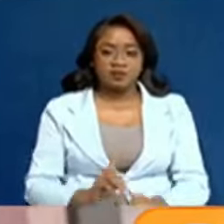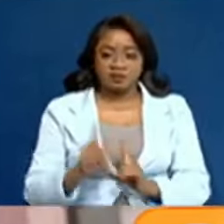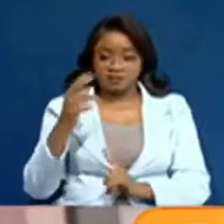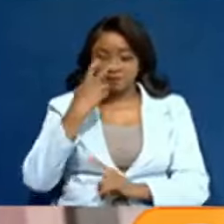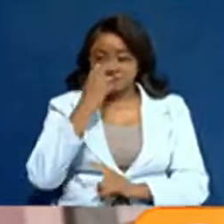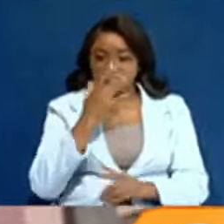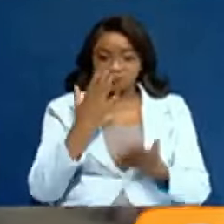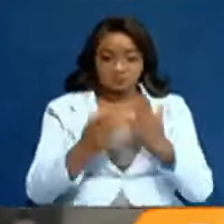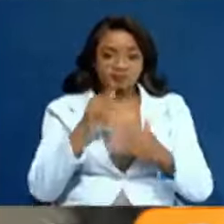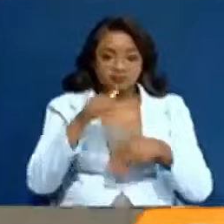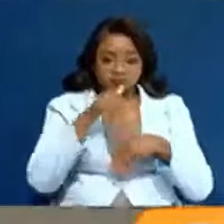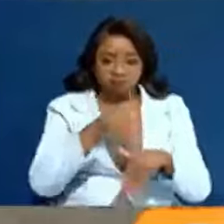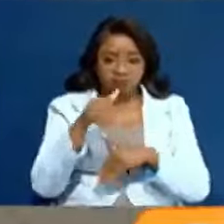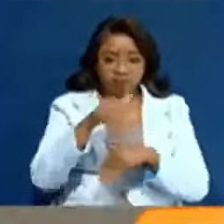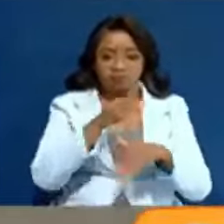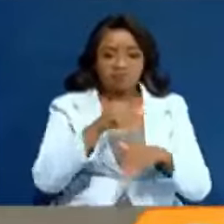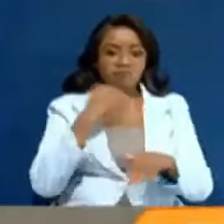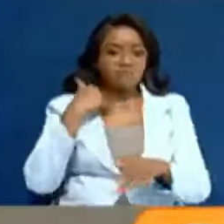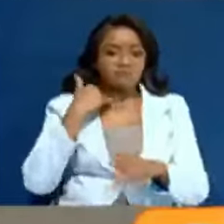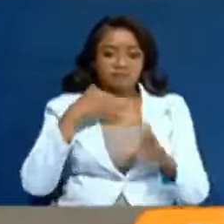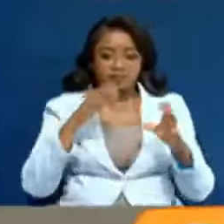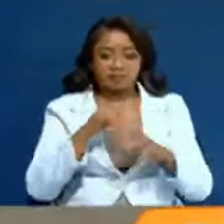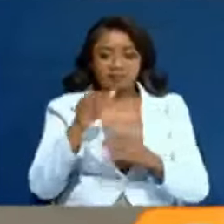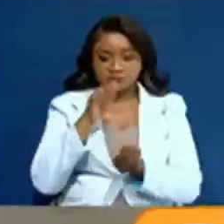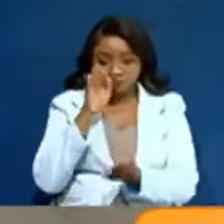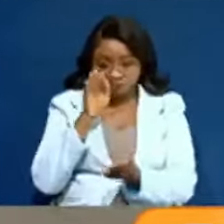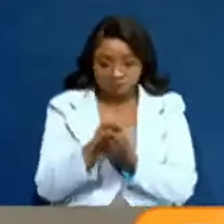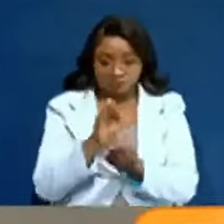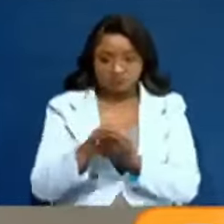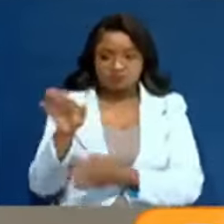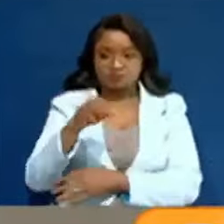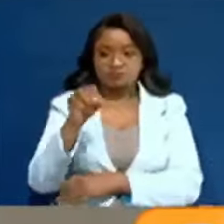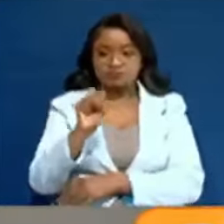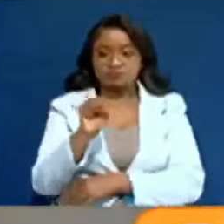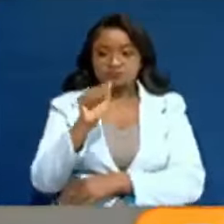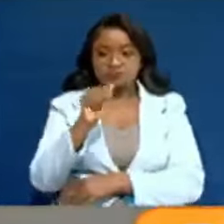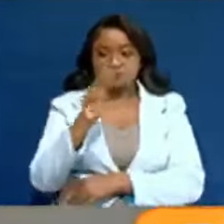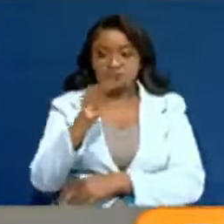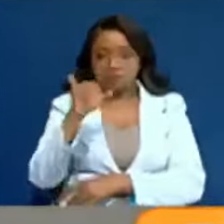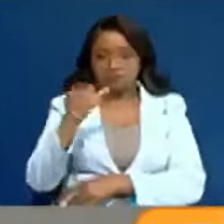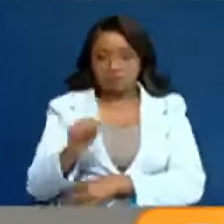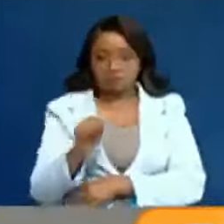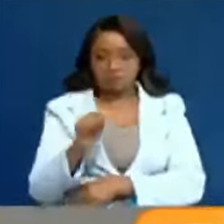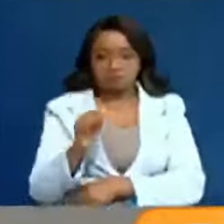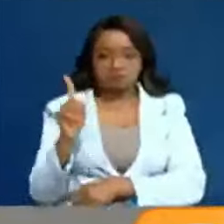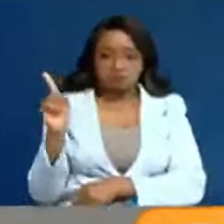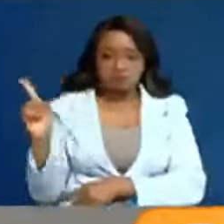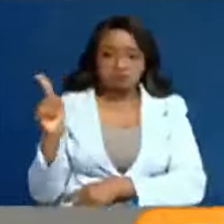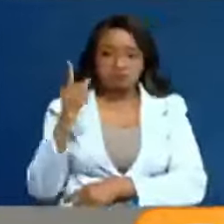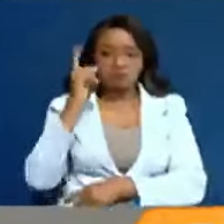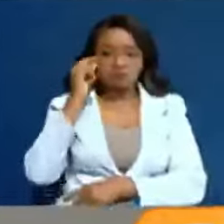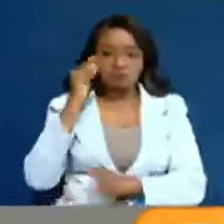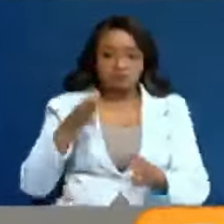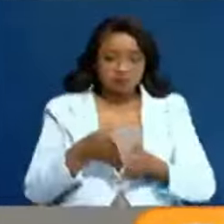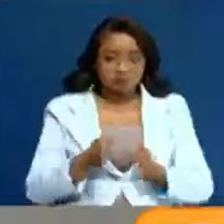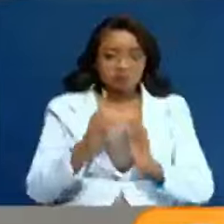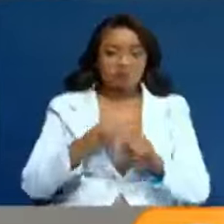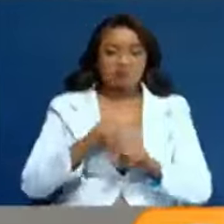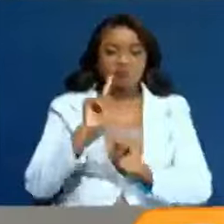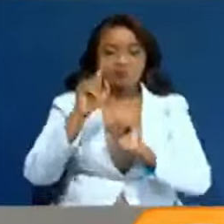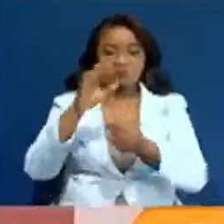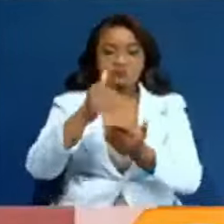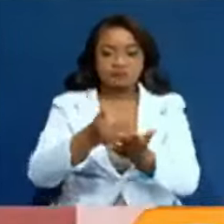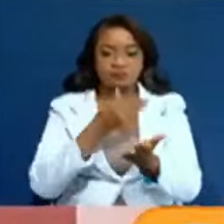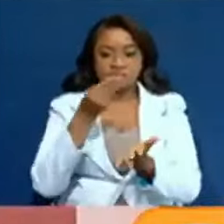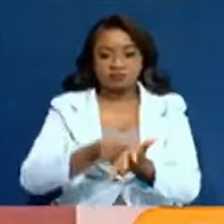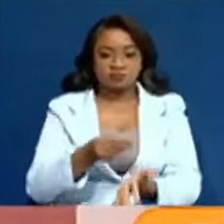he could have been trailed by the gang from a bank at Samia Business Park along Mombasa Road when he went to withdraw the